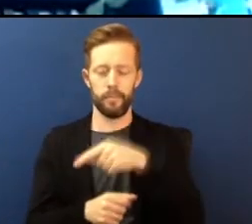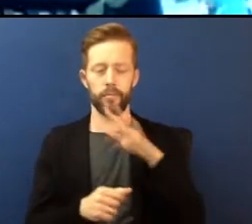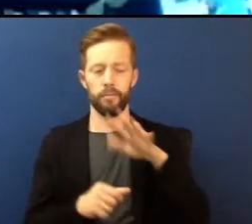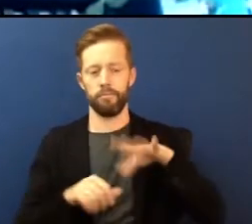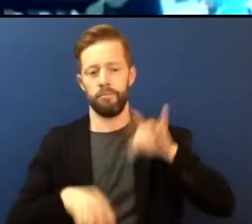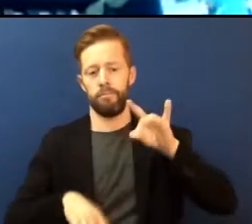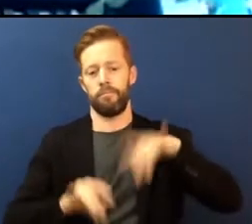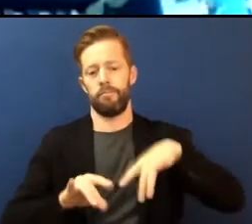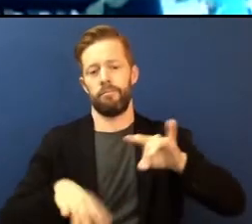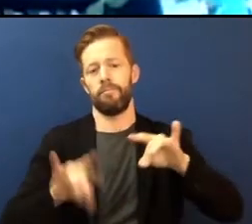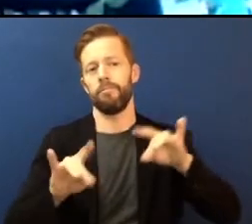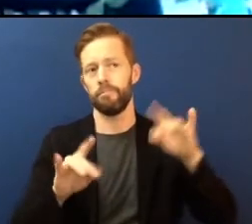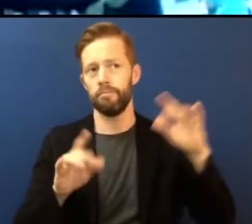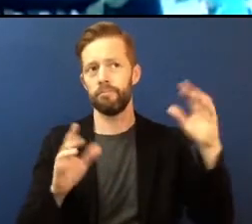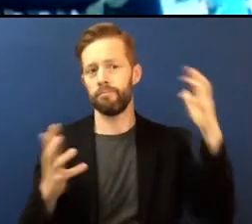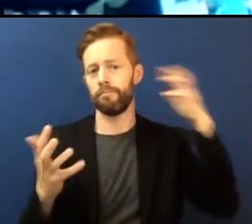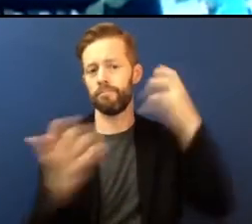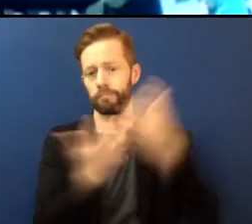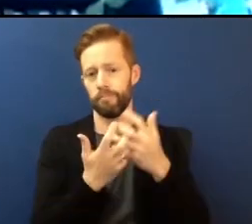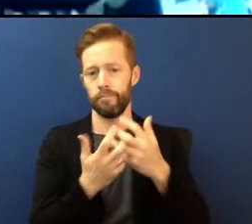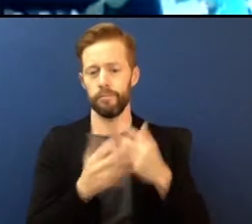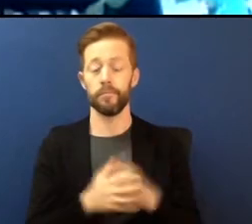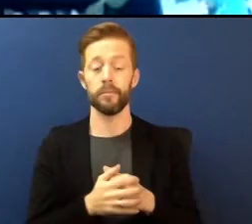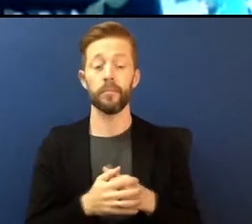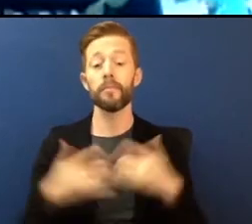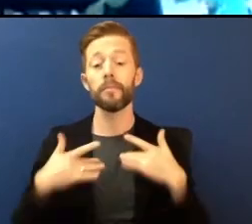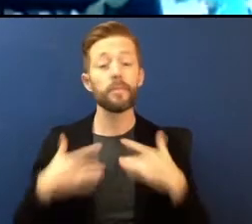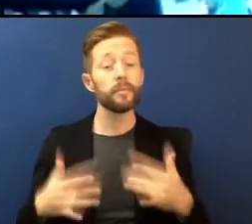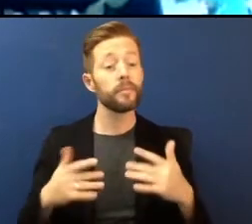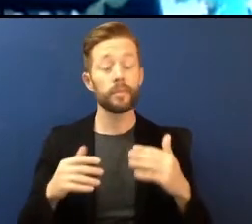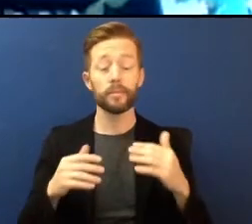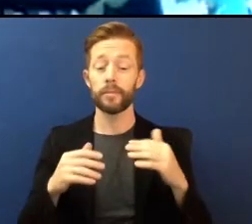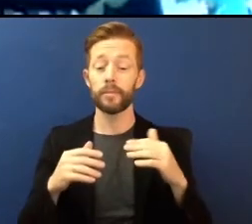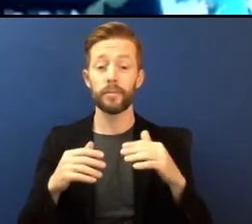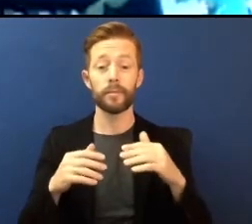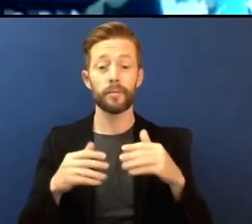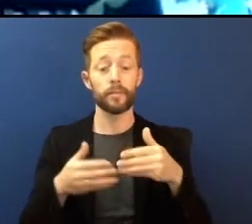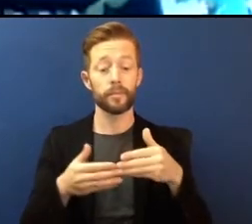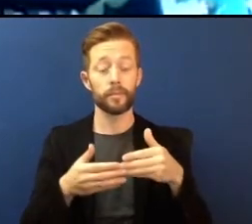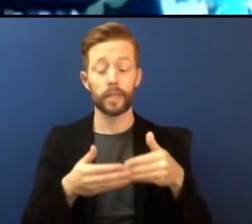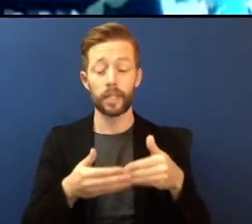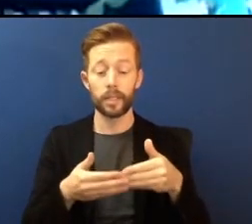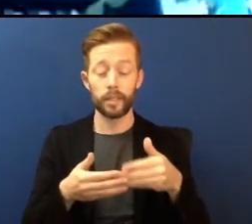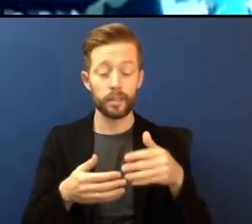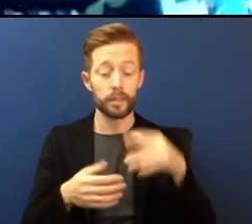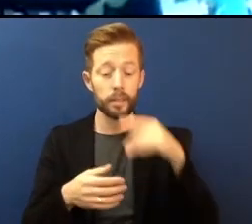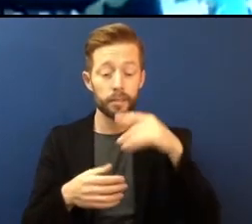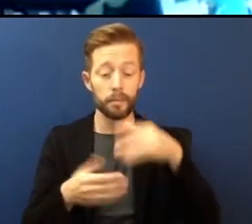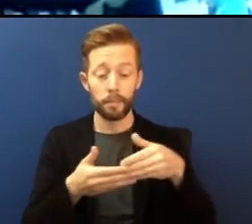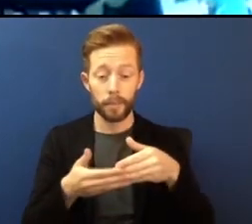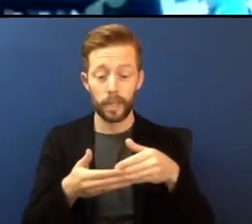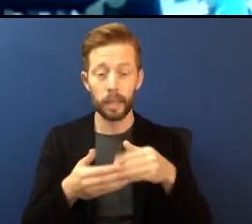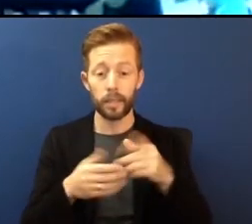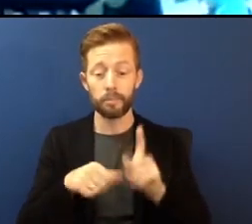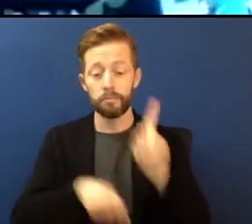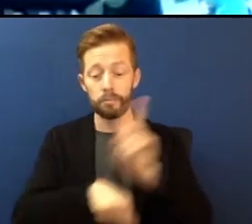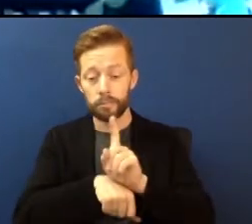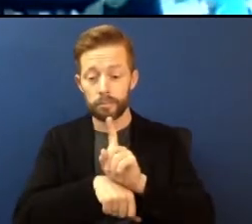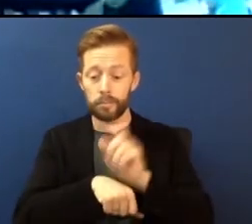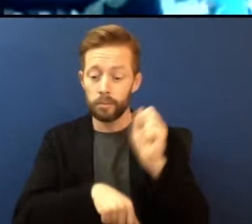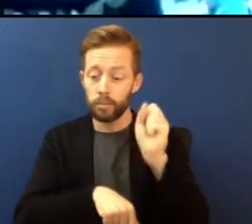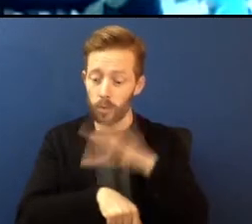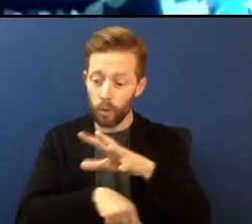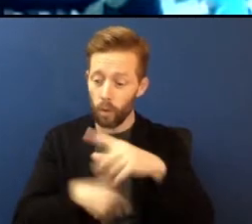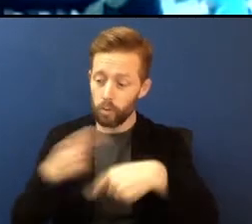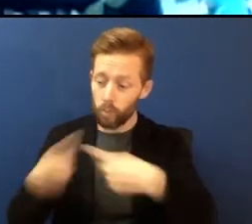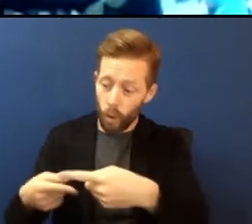soft. They'll pick up objects. They'll often toss them or bang into them. A ball might bounce, and you say, "Oh, look at the